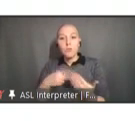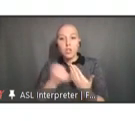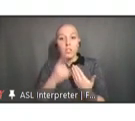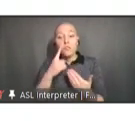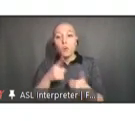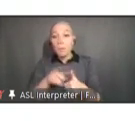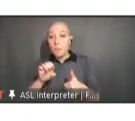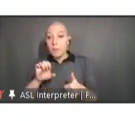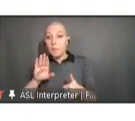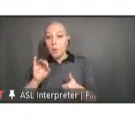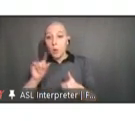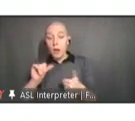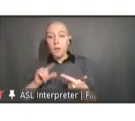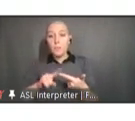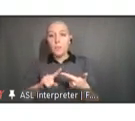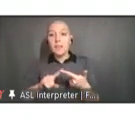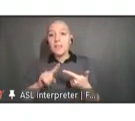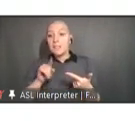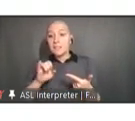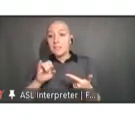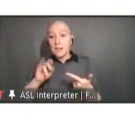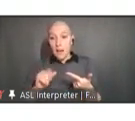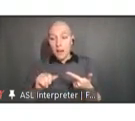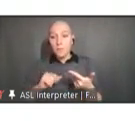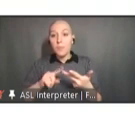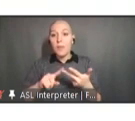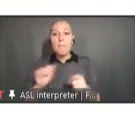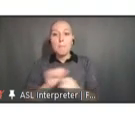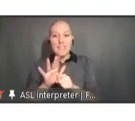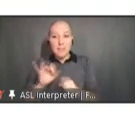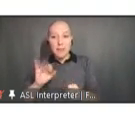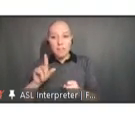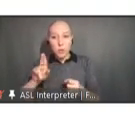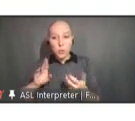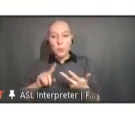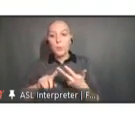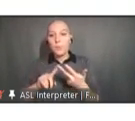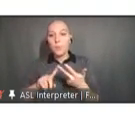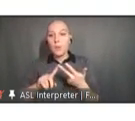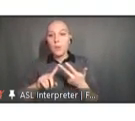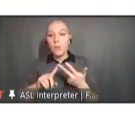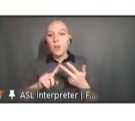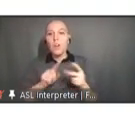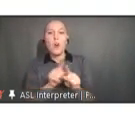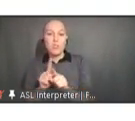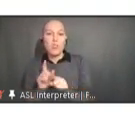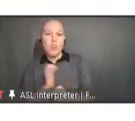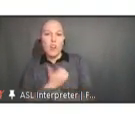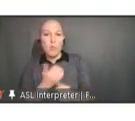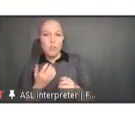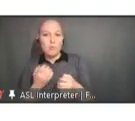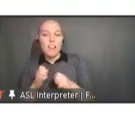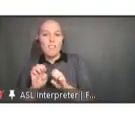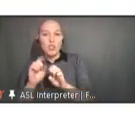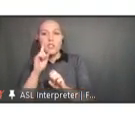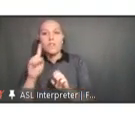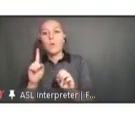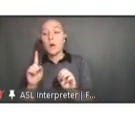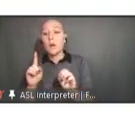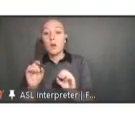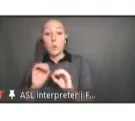smallpox, anthrax, Zika, and pandemic influenza, as well as the status of our efforts for needle-free vaccine